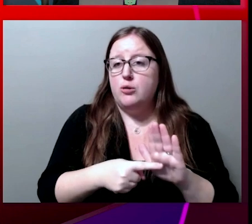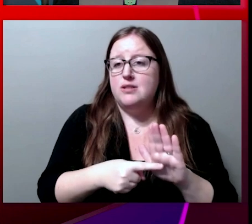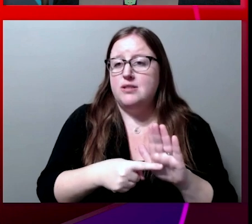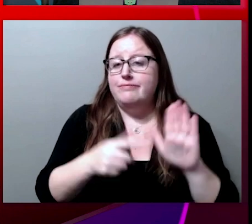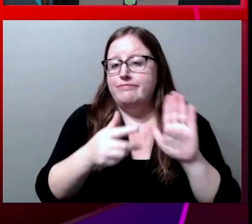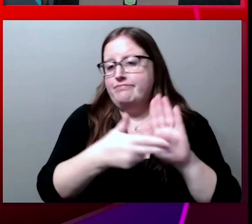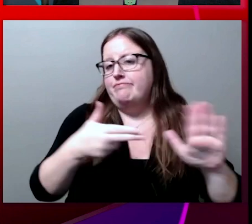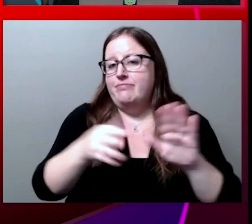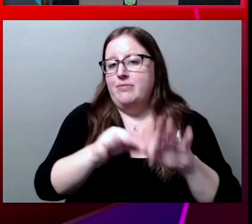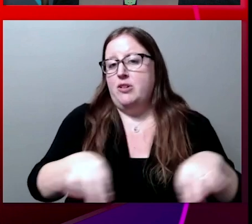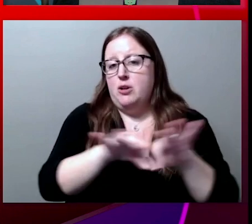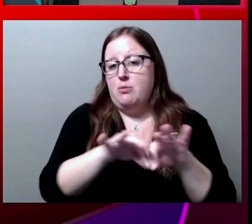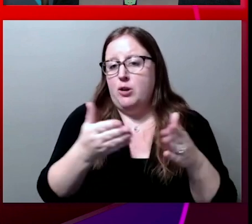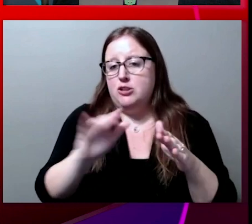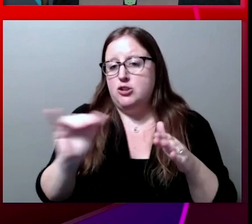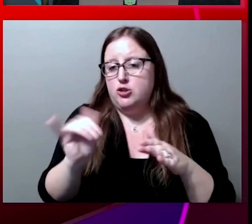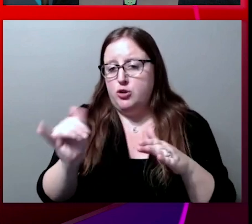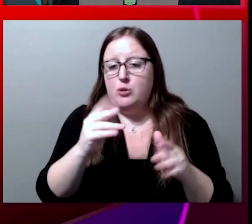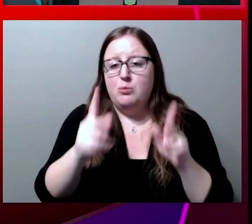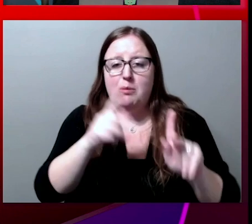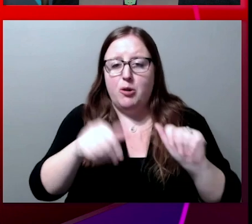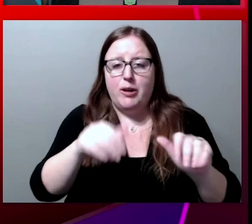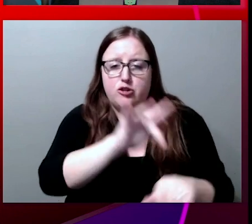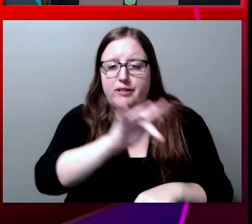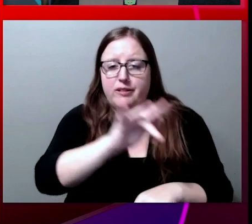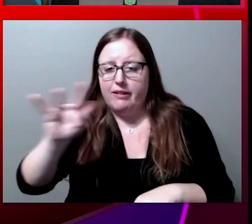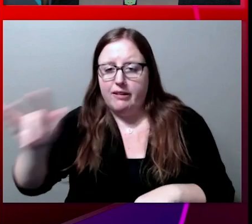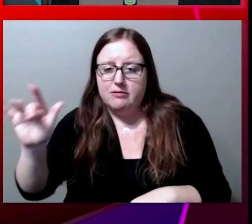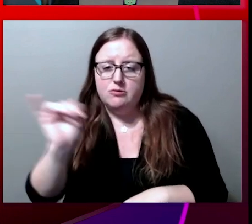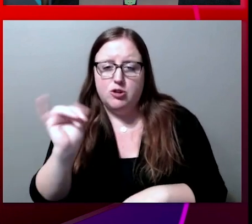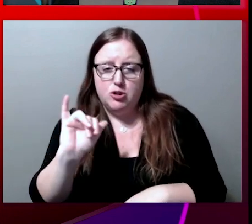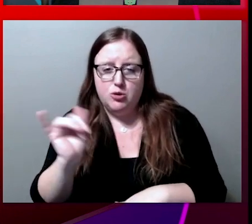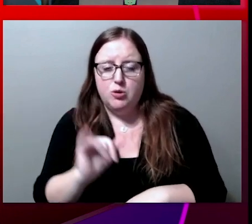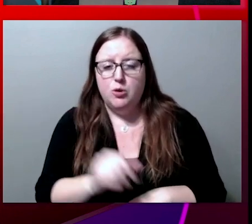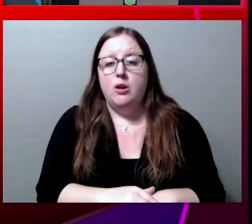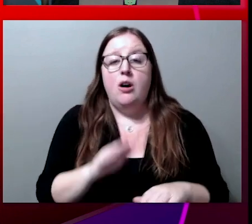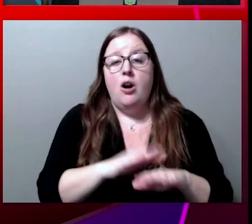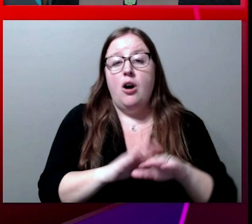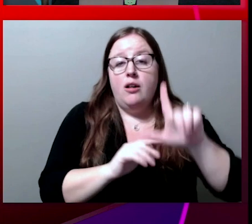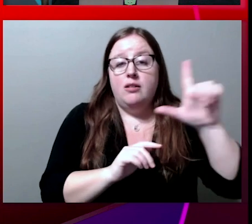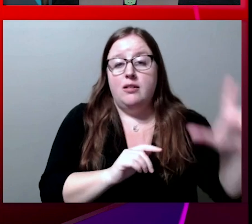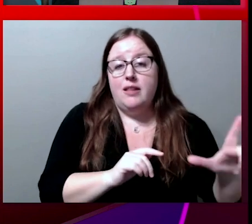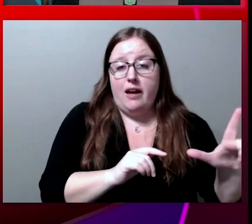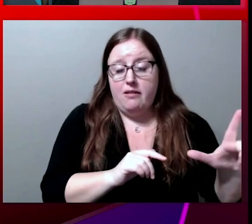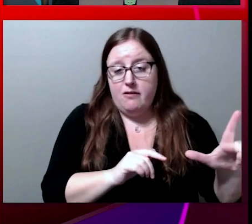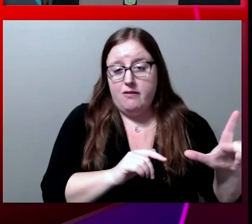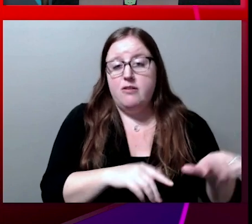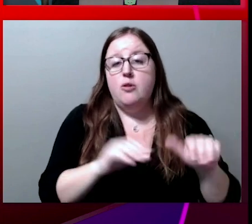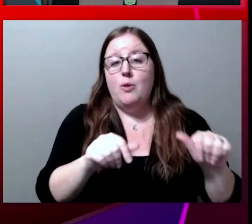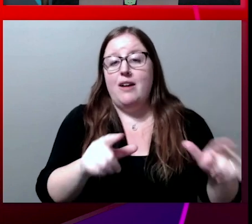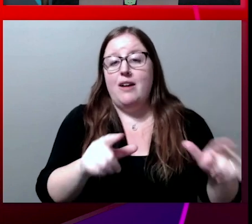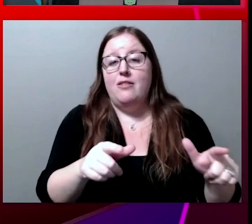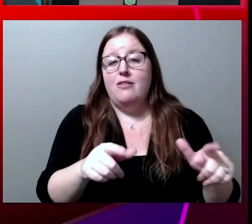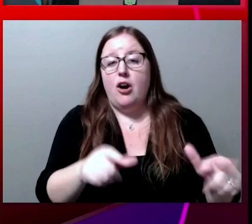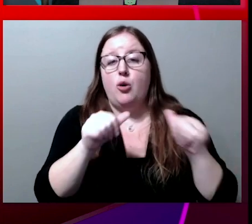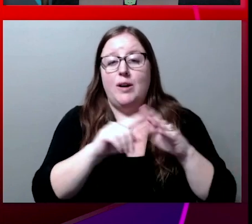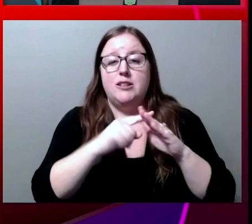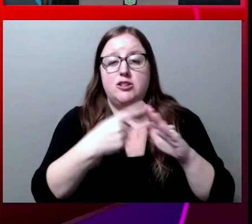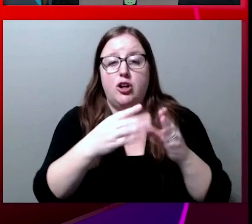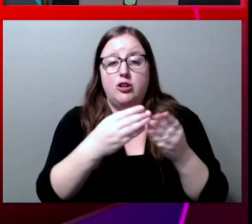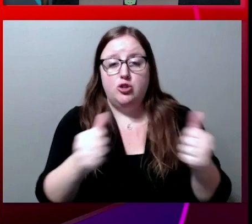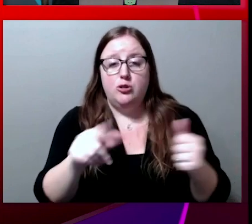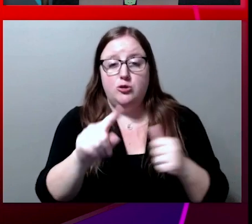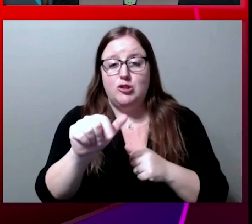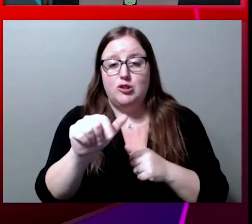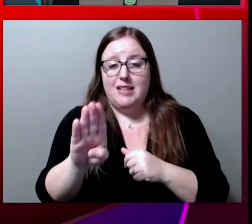the carousel as well, so customers can just click on these as well. Or on the left navigation, there's a Quick Start Solution tab, and in there,